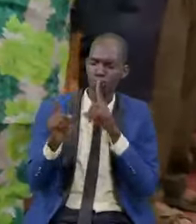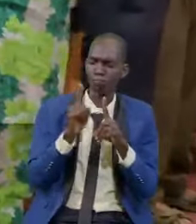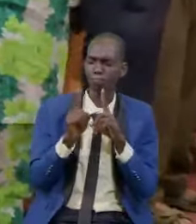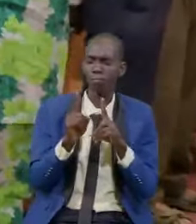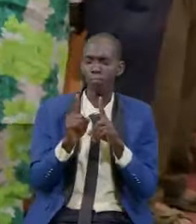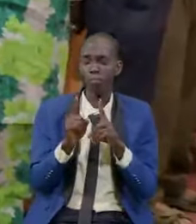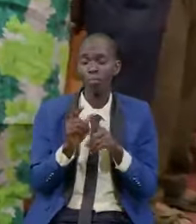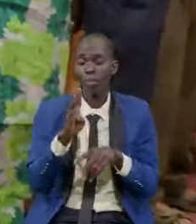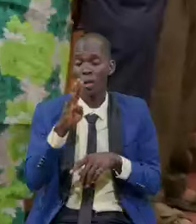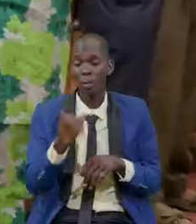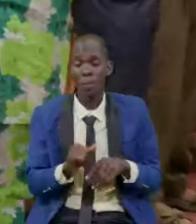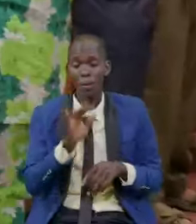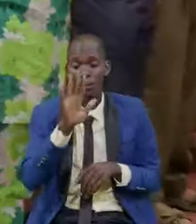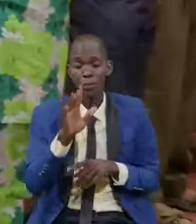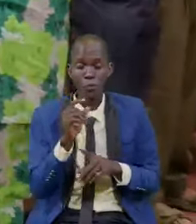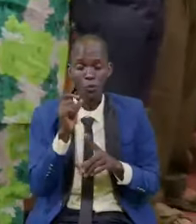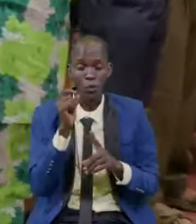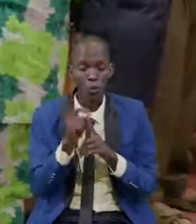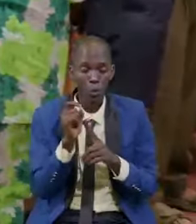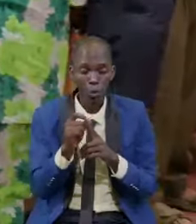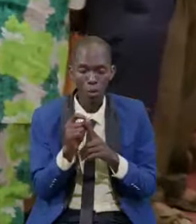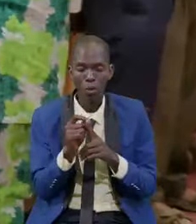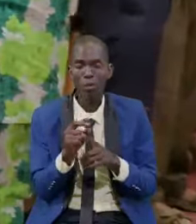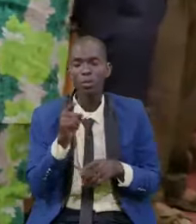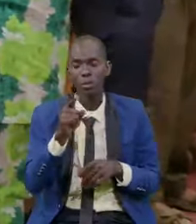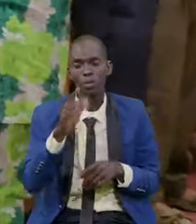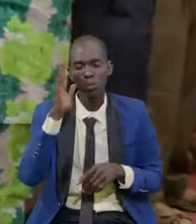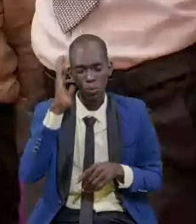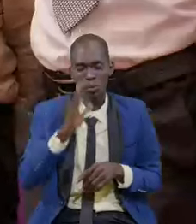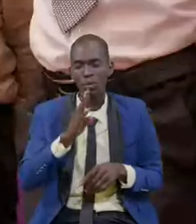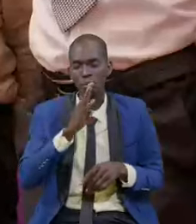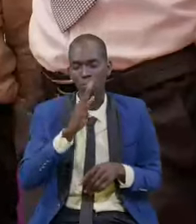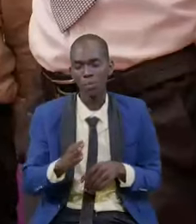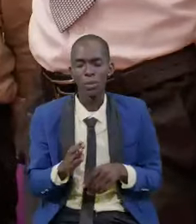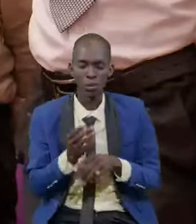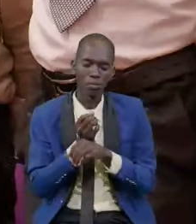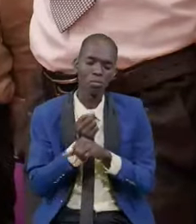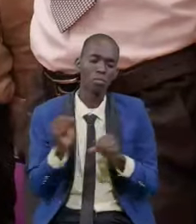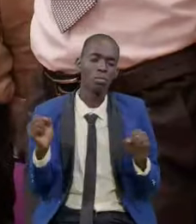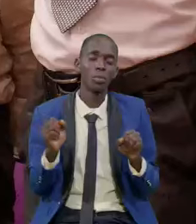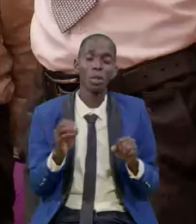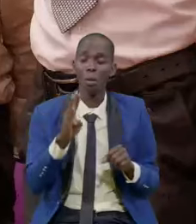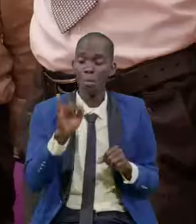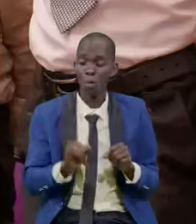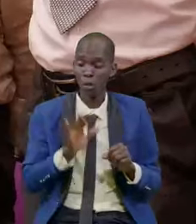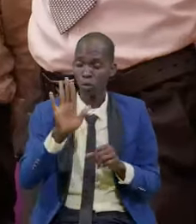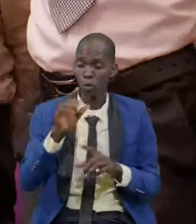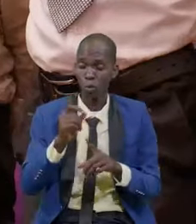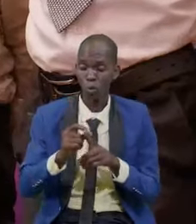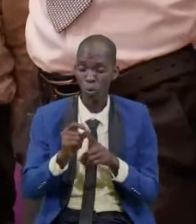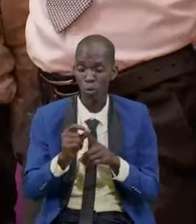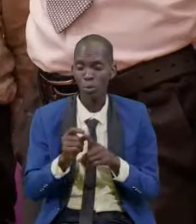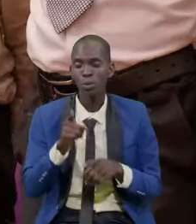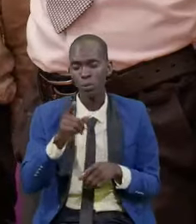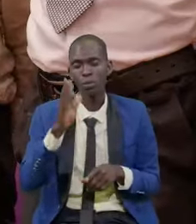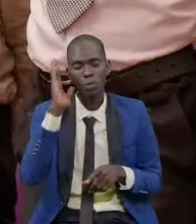by your words you'll be justified, by your words